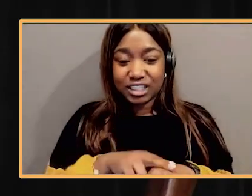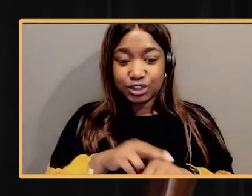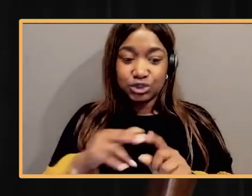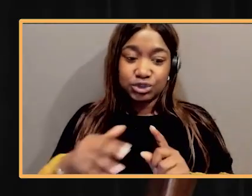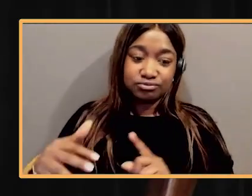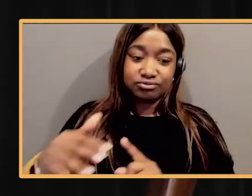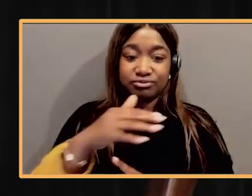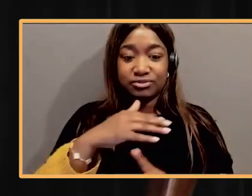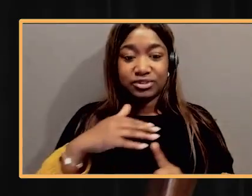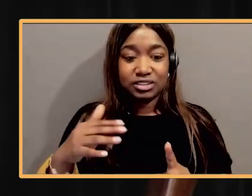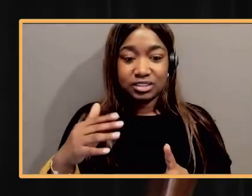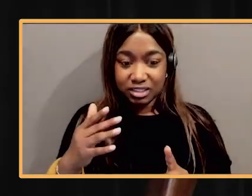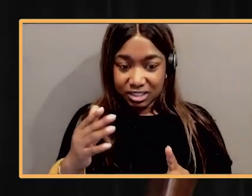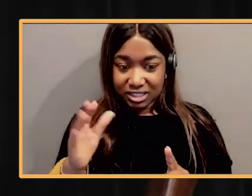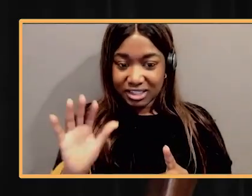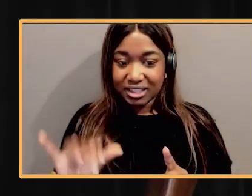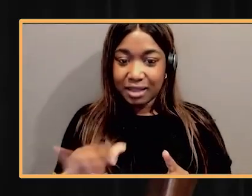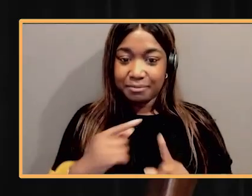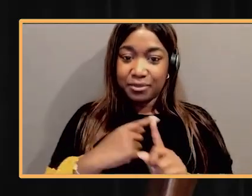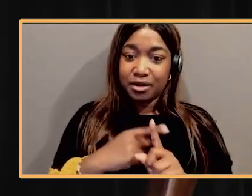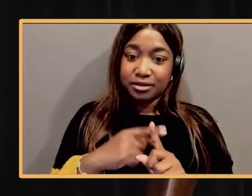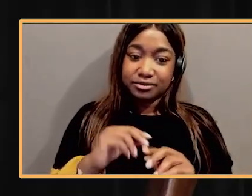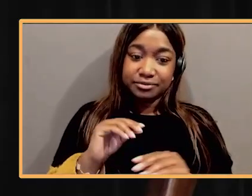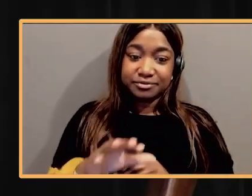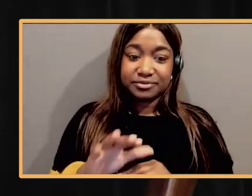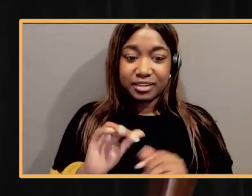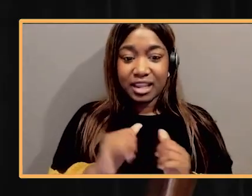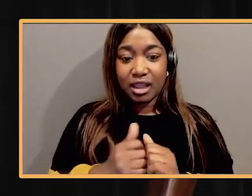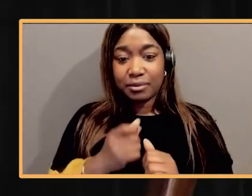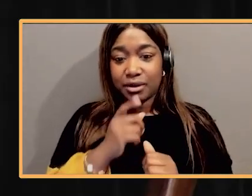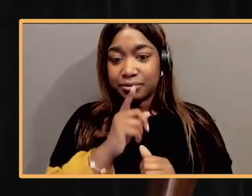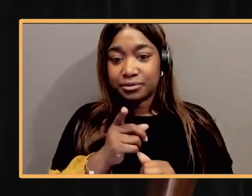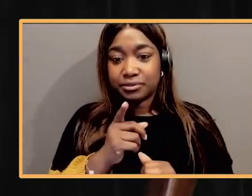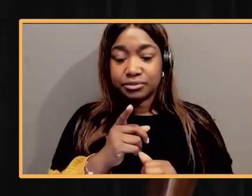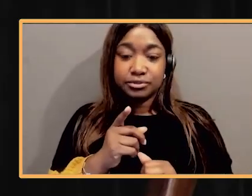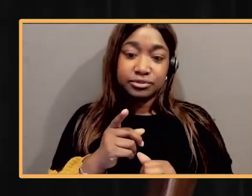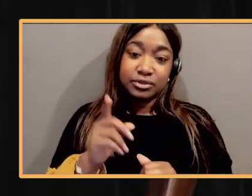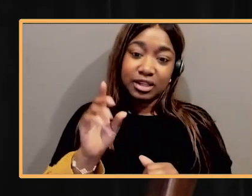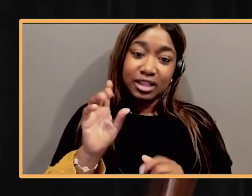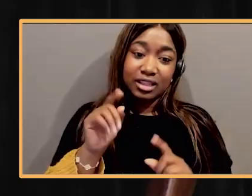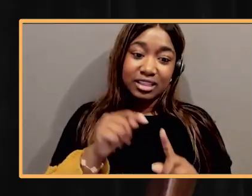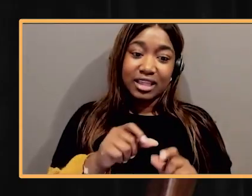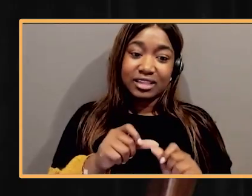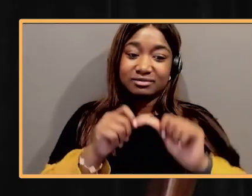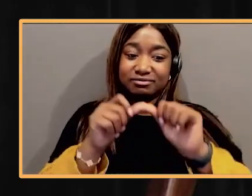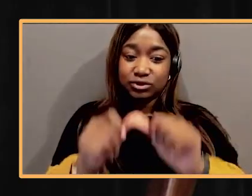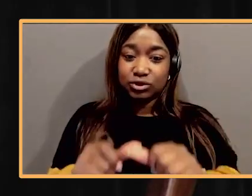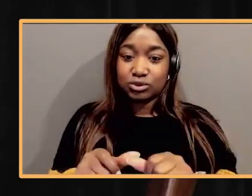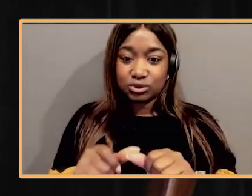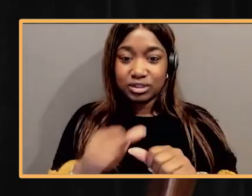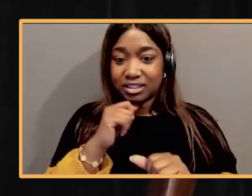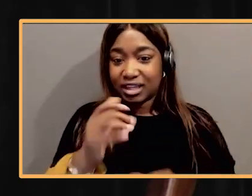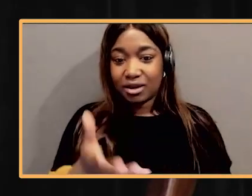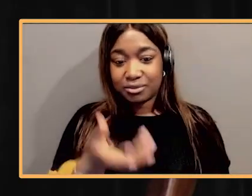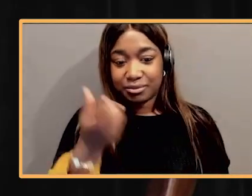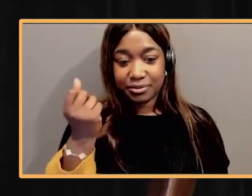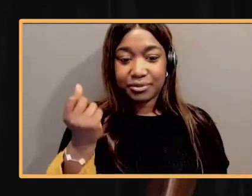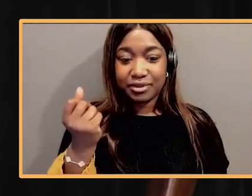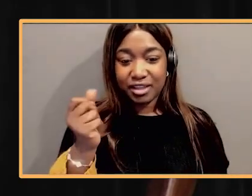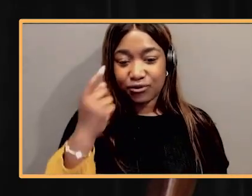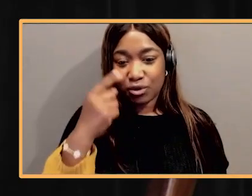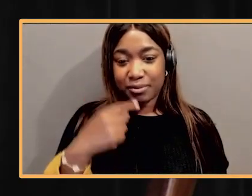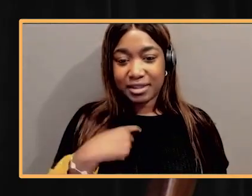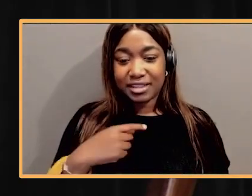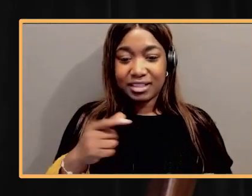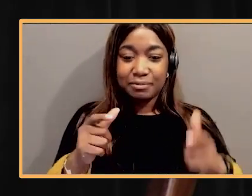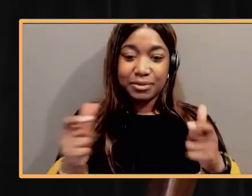doesn't get removed from us. And I think for me, that is like a big question. That is the one where